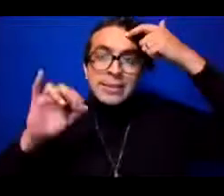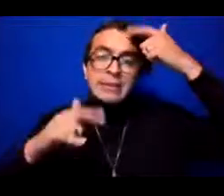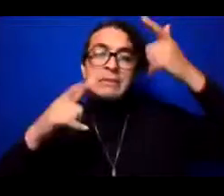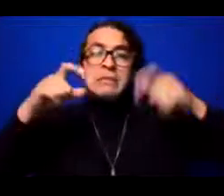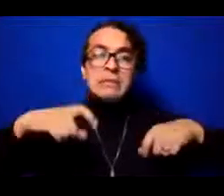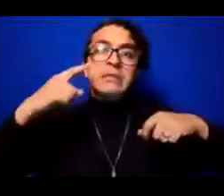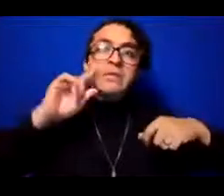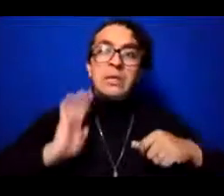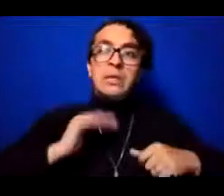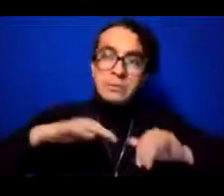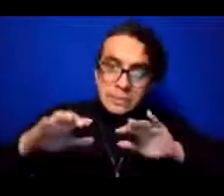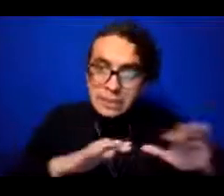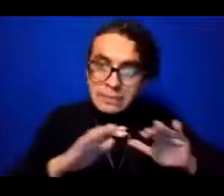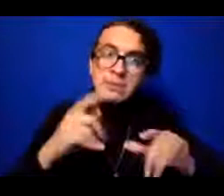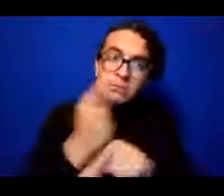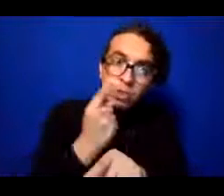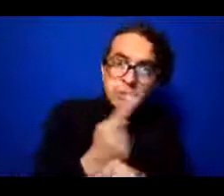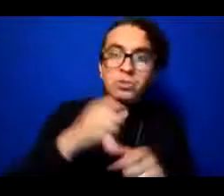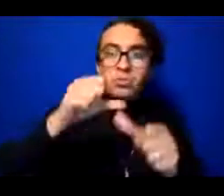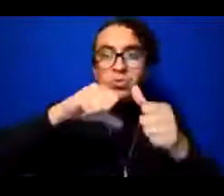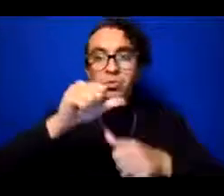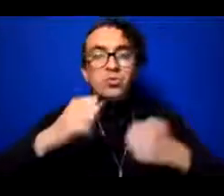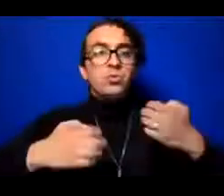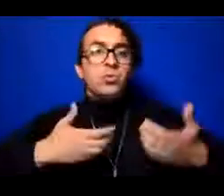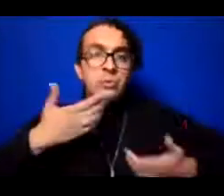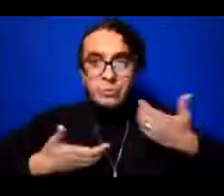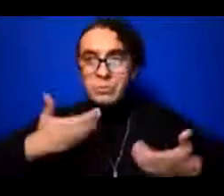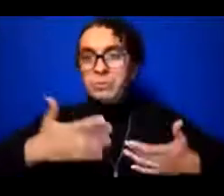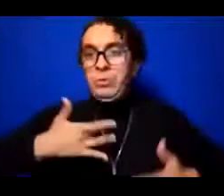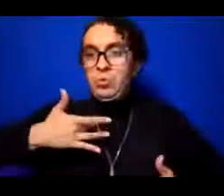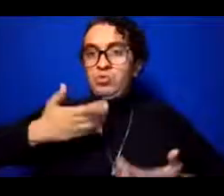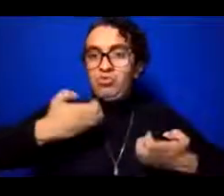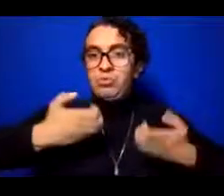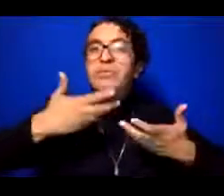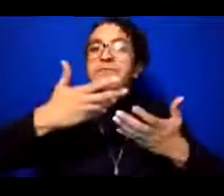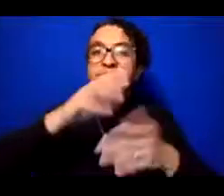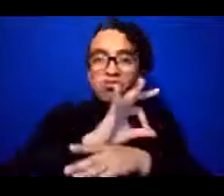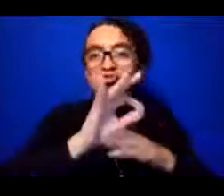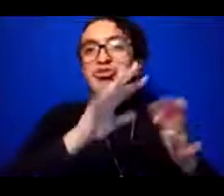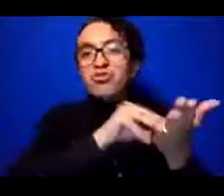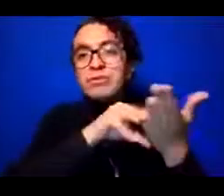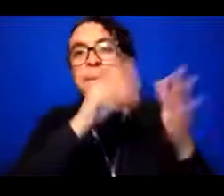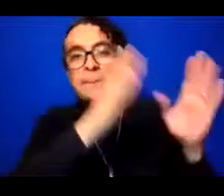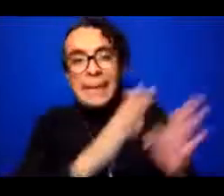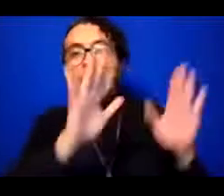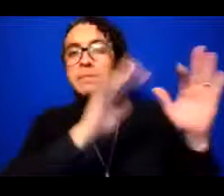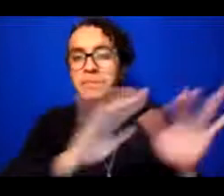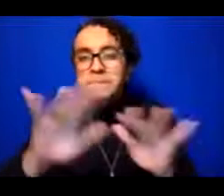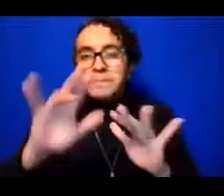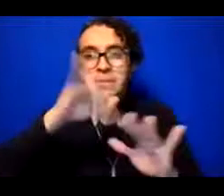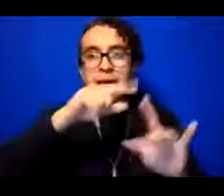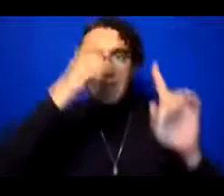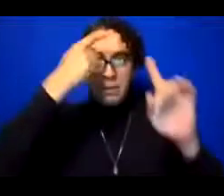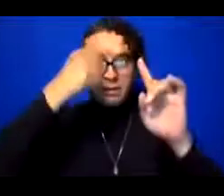goal-directed behavior, social and emotional functioning, learning, planning, goal-directed